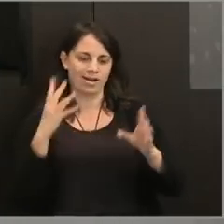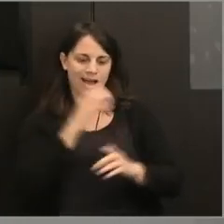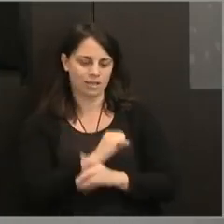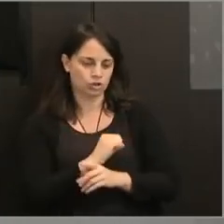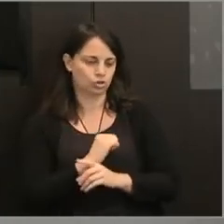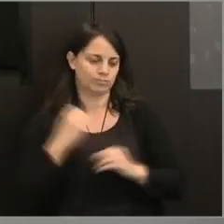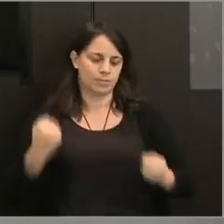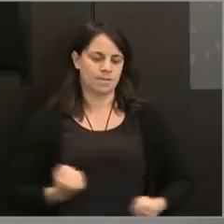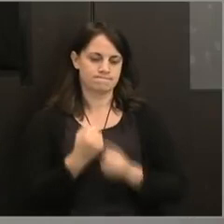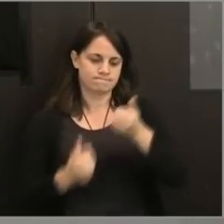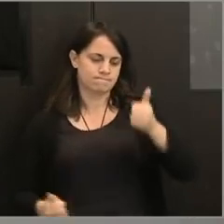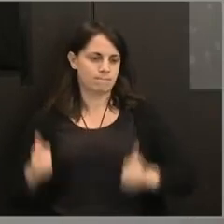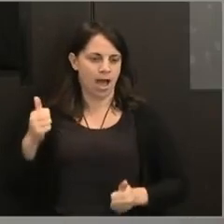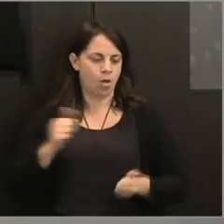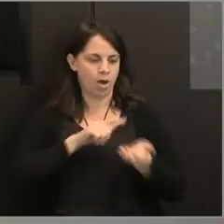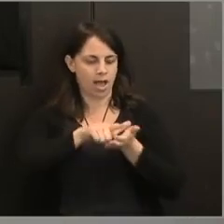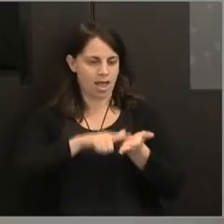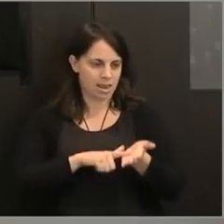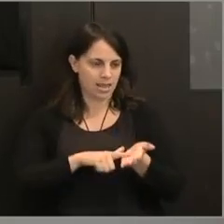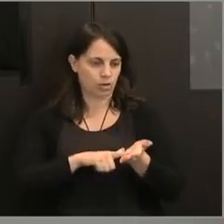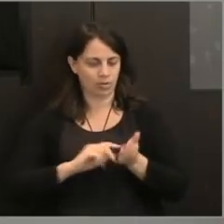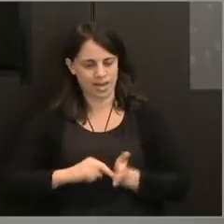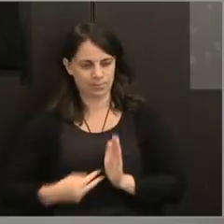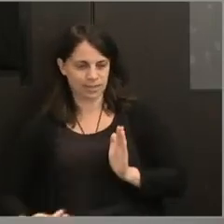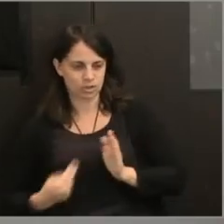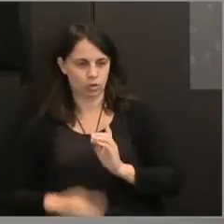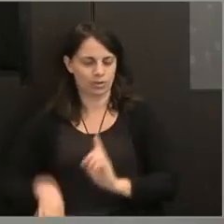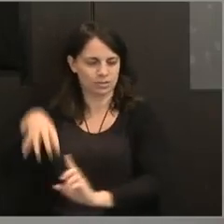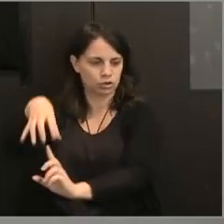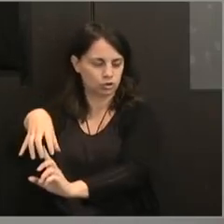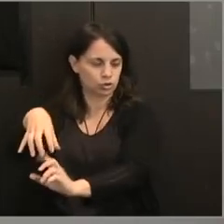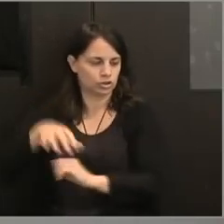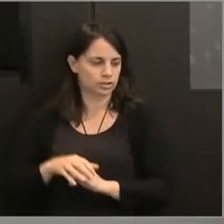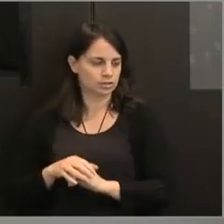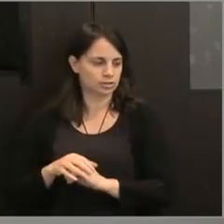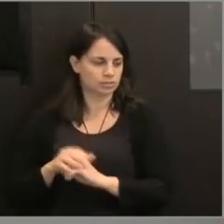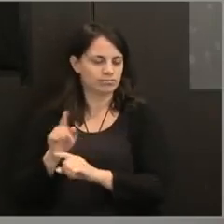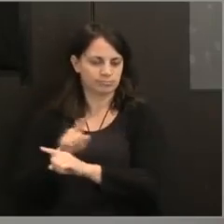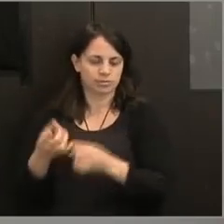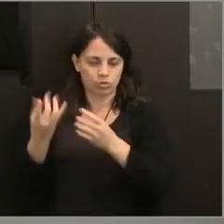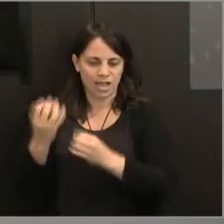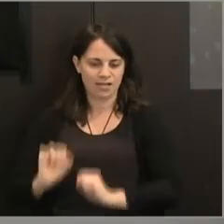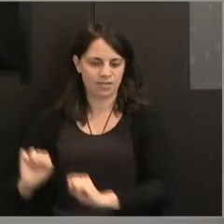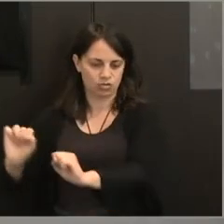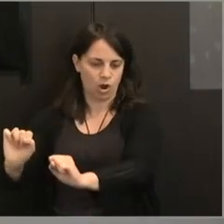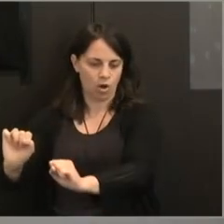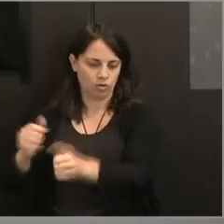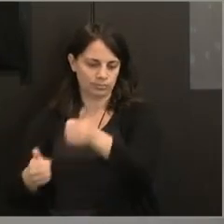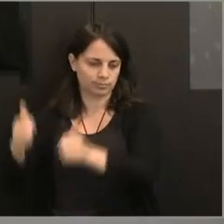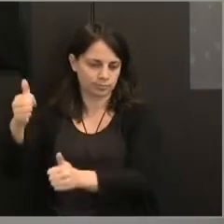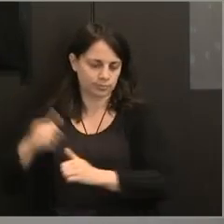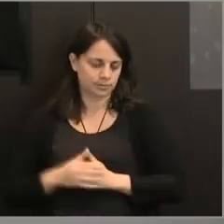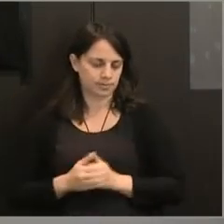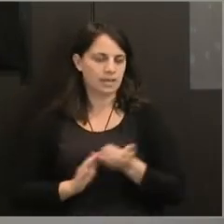and impose legal and political institutions in places which already have their own. It